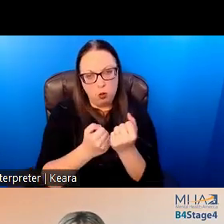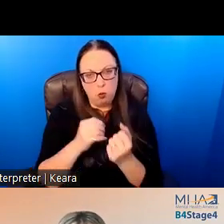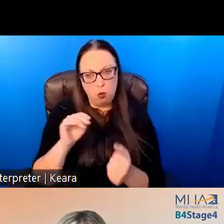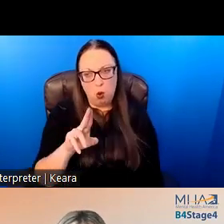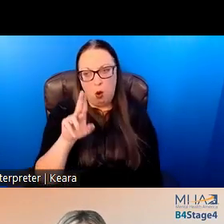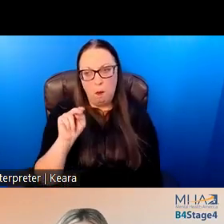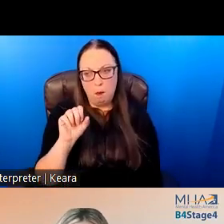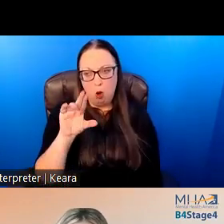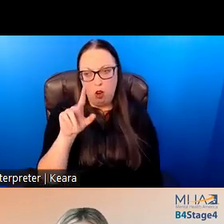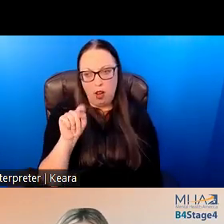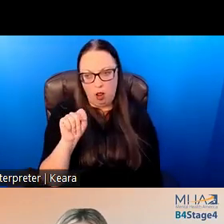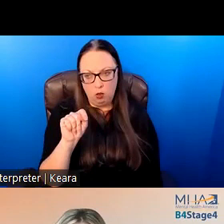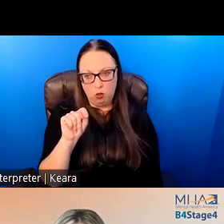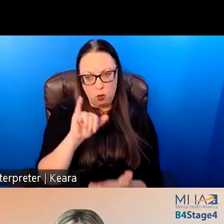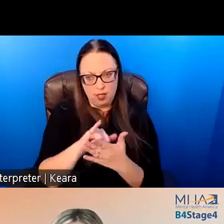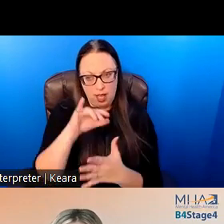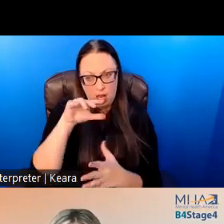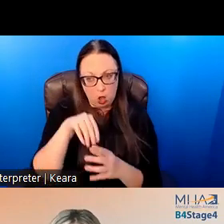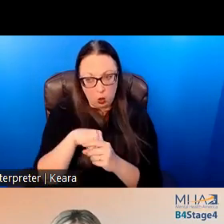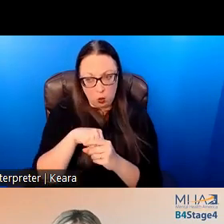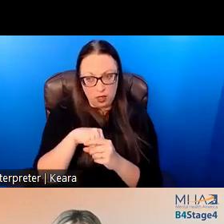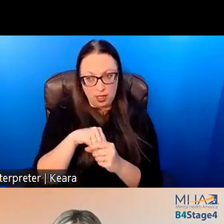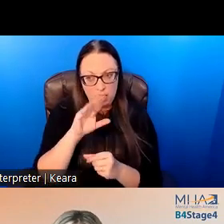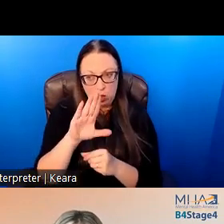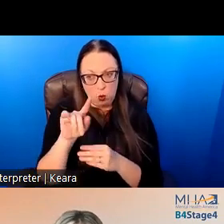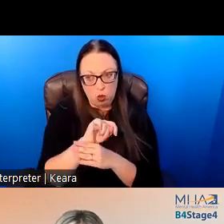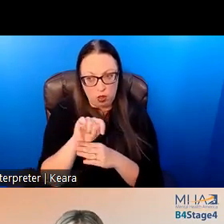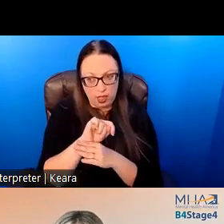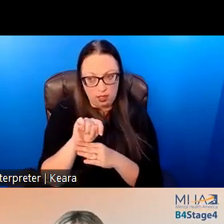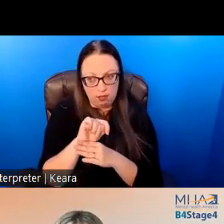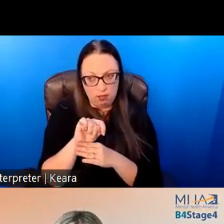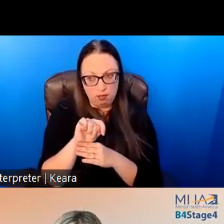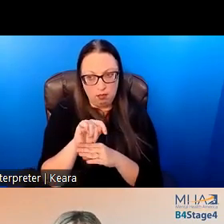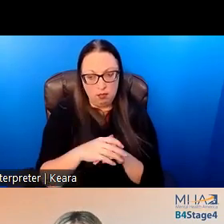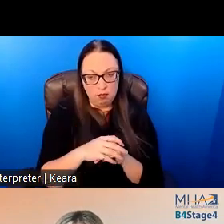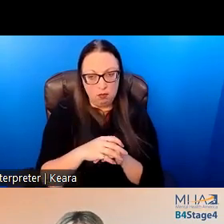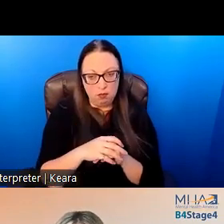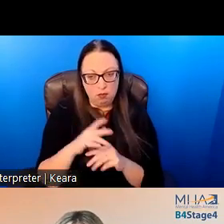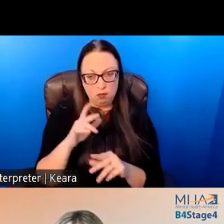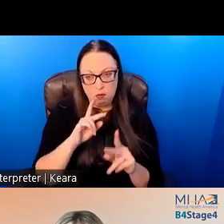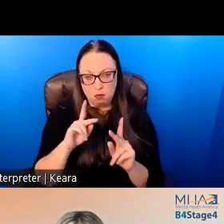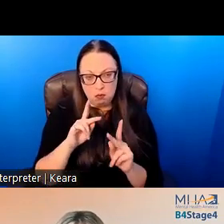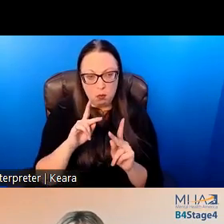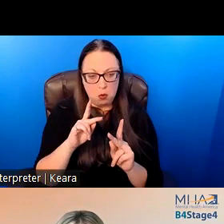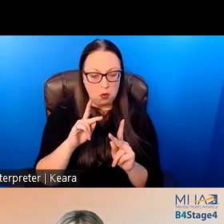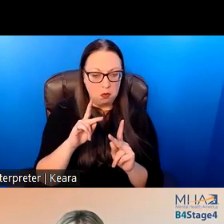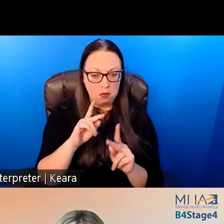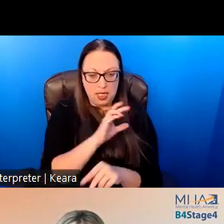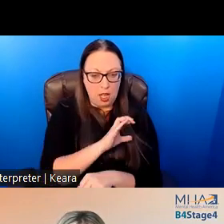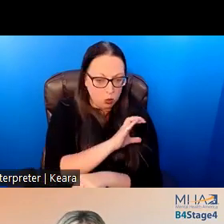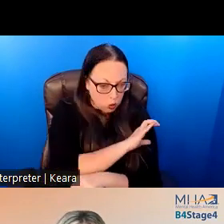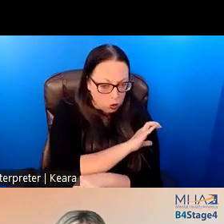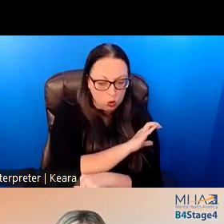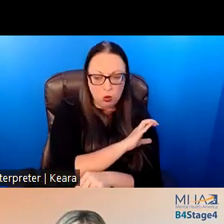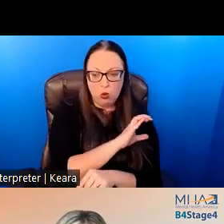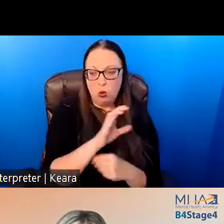training for those youth that are engaging in peer support? Just as we see counselors and clinicians